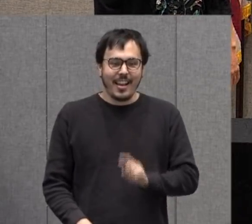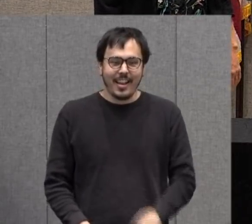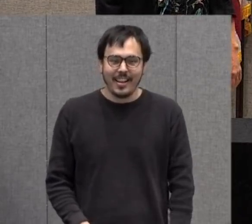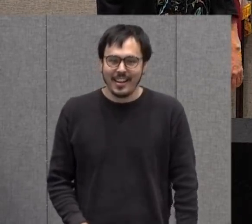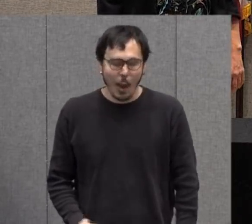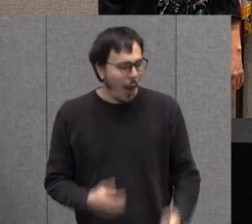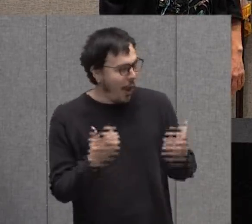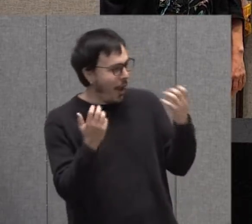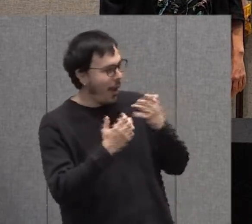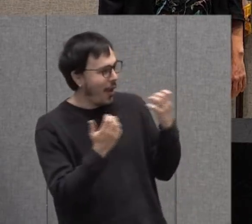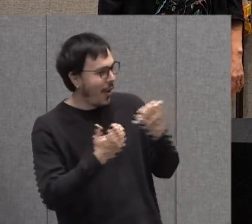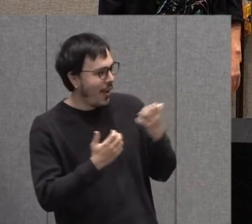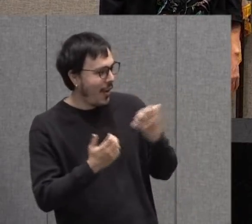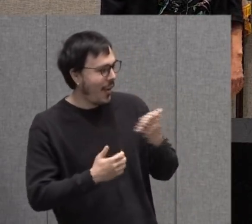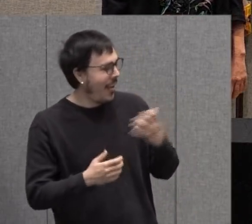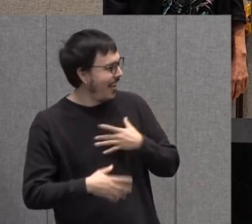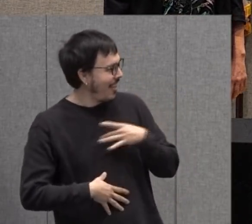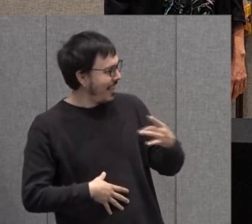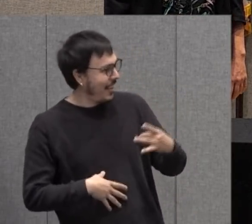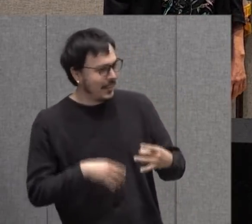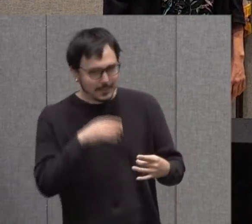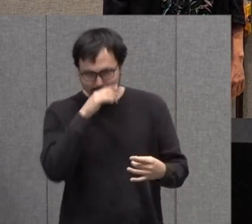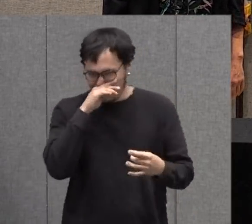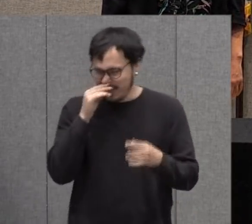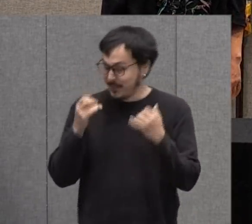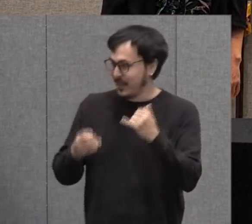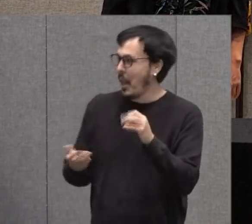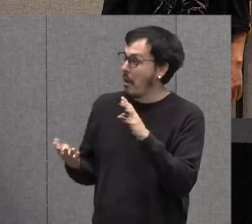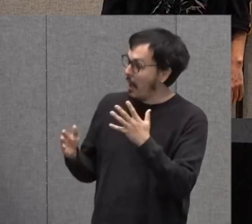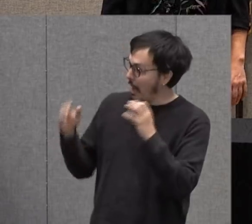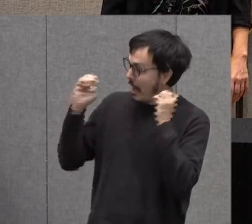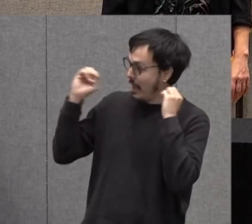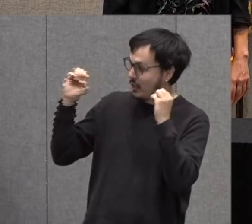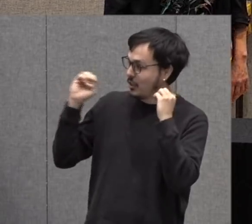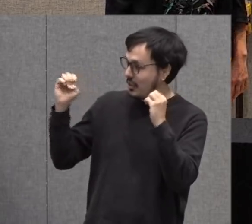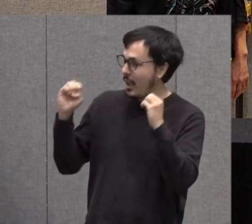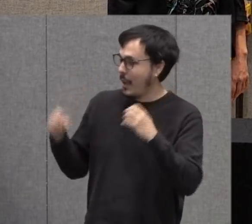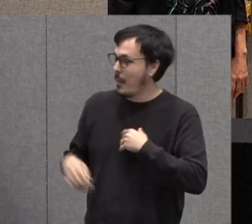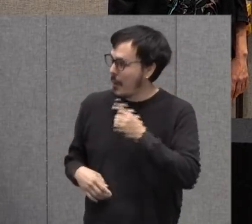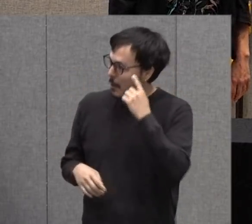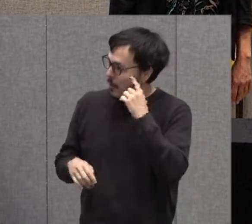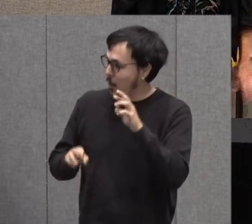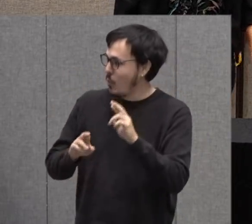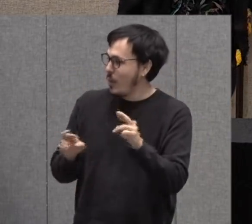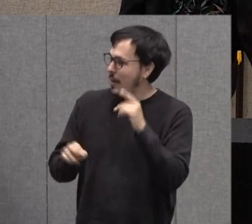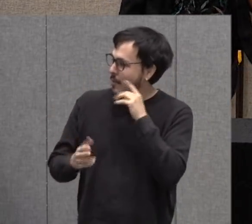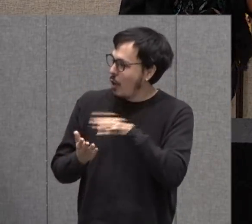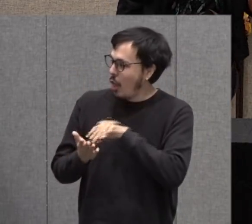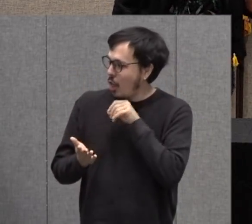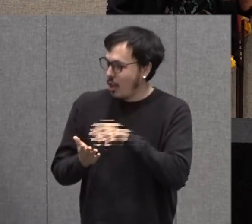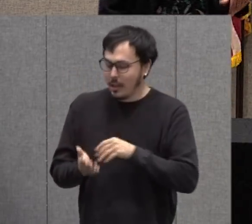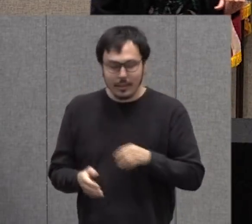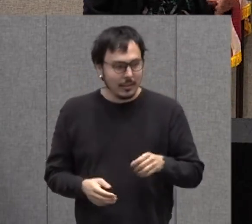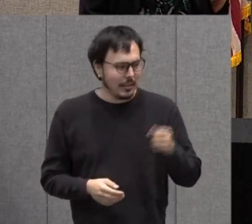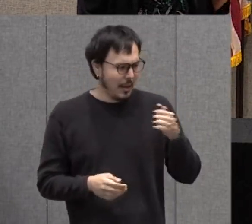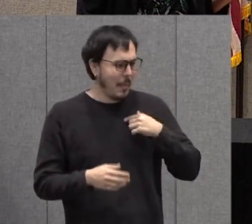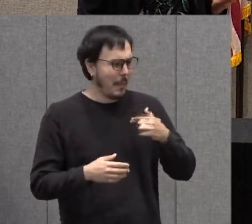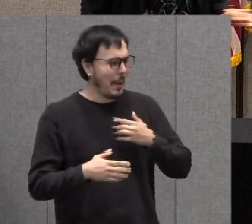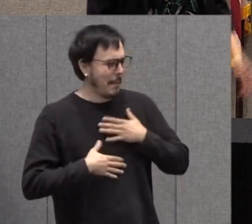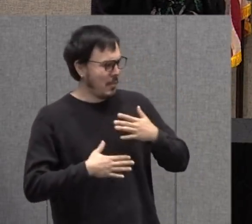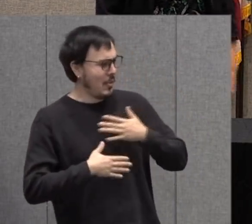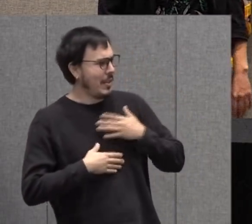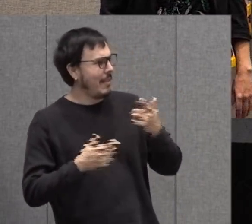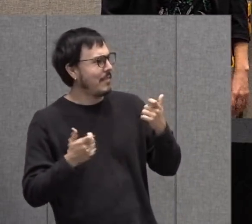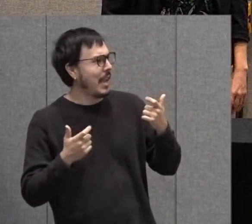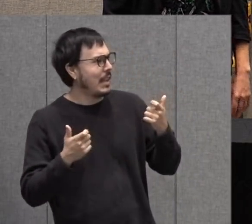Doesn't that feel good? I really like that one. I feel a little exercised. My brain is ready for some learning. I know my breathing is a little bit faster, so